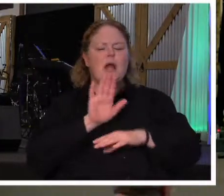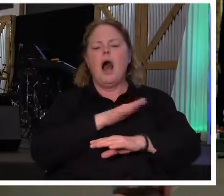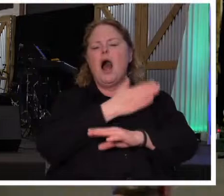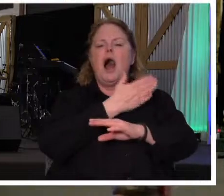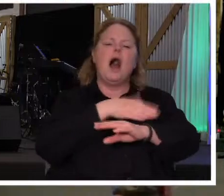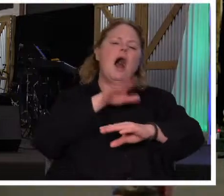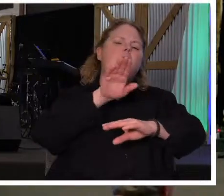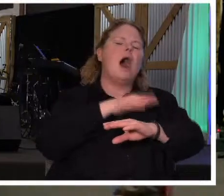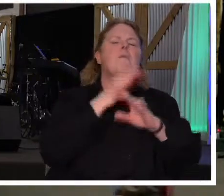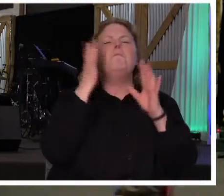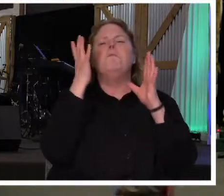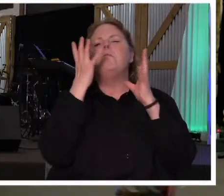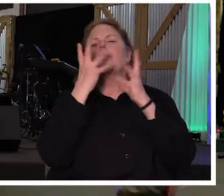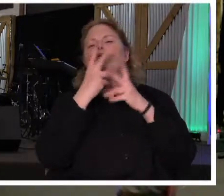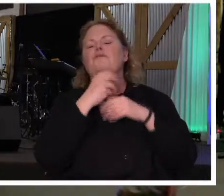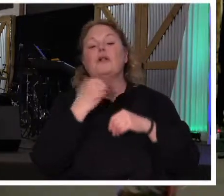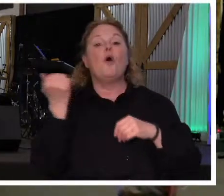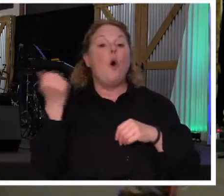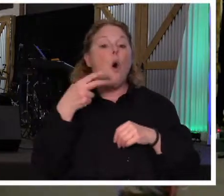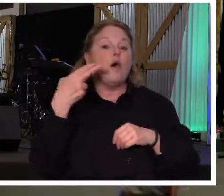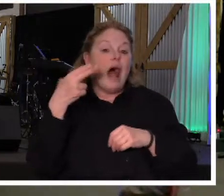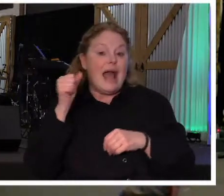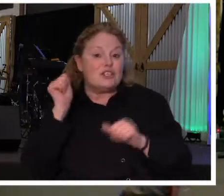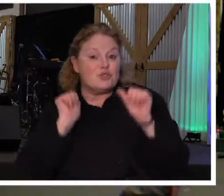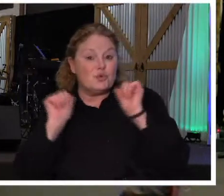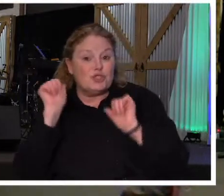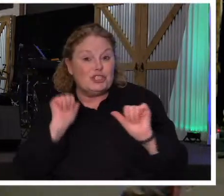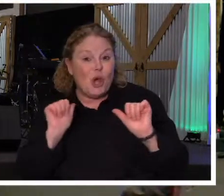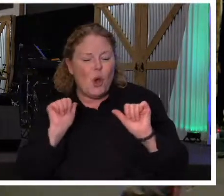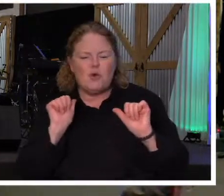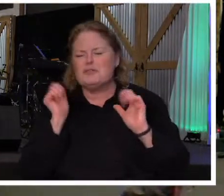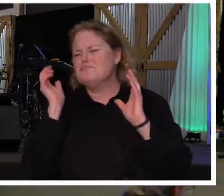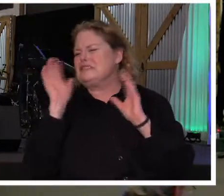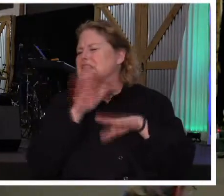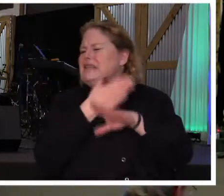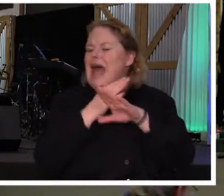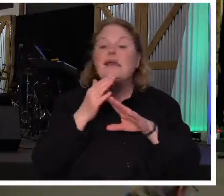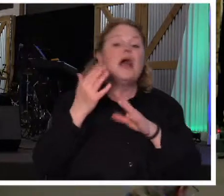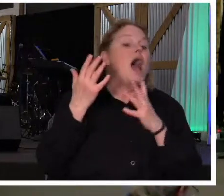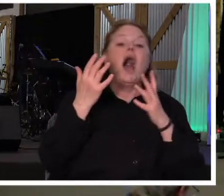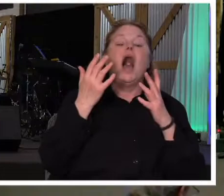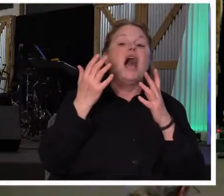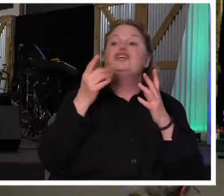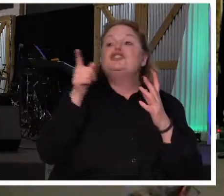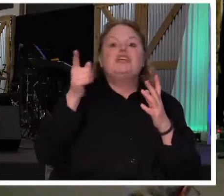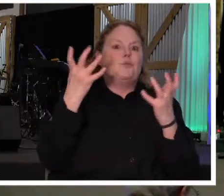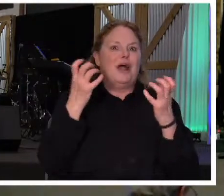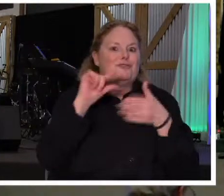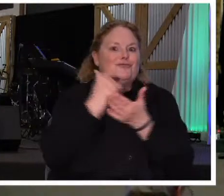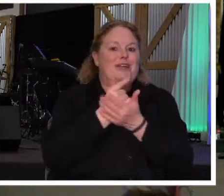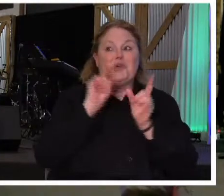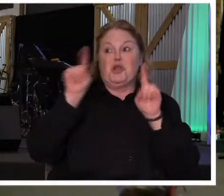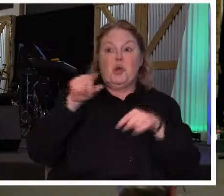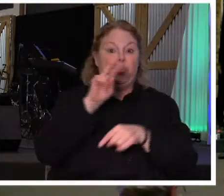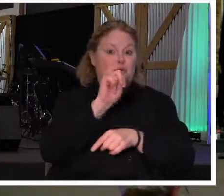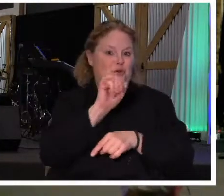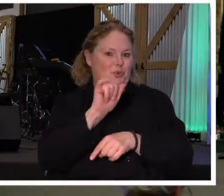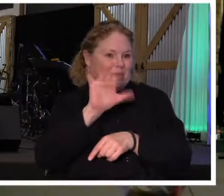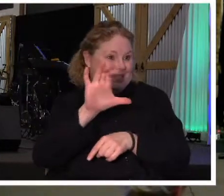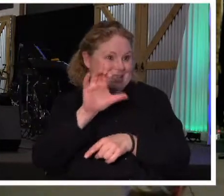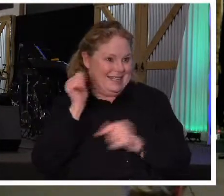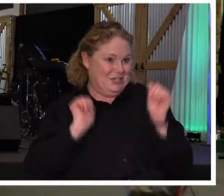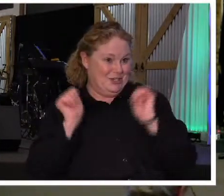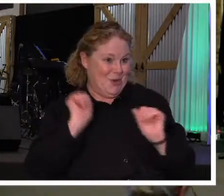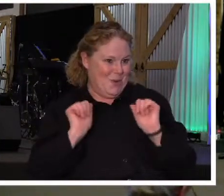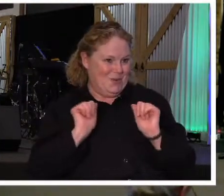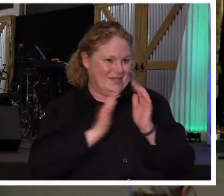all of our high school productions, and her dream was to go and be on Broadway. And so after she graduated from college with her music degree, she